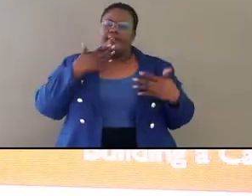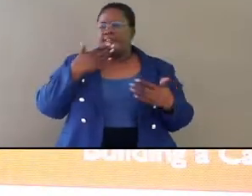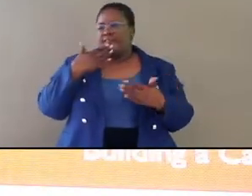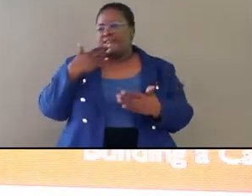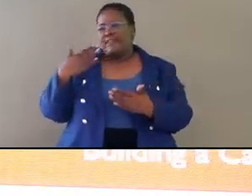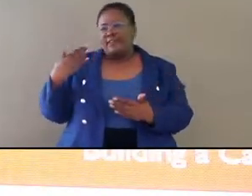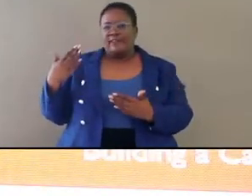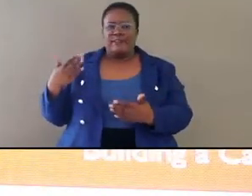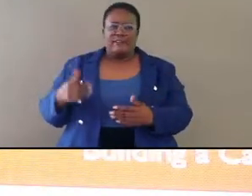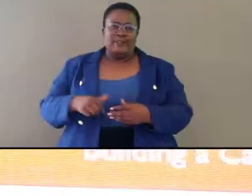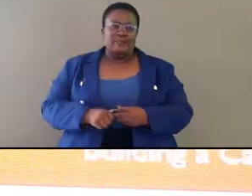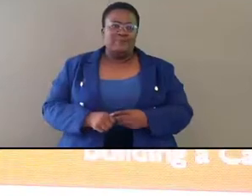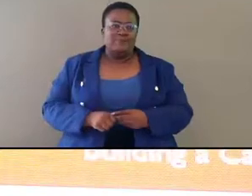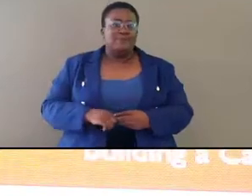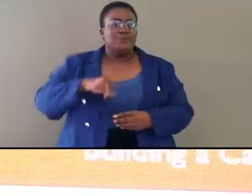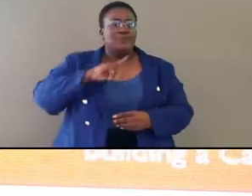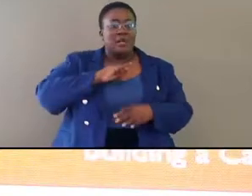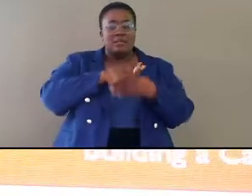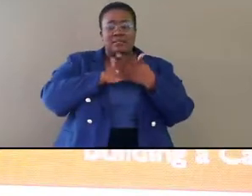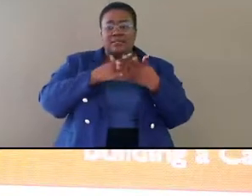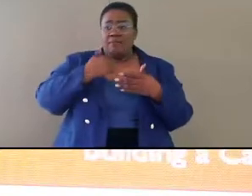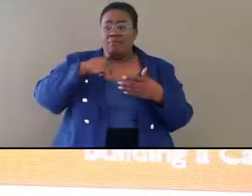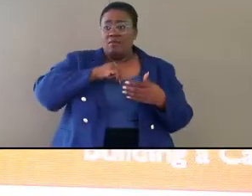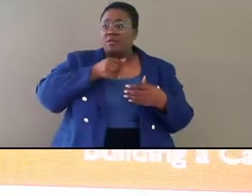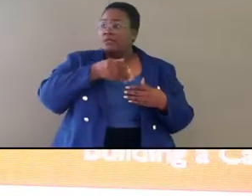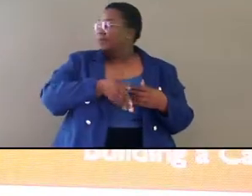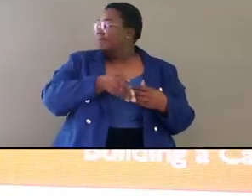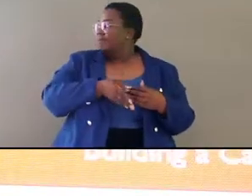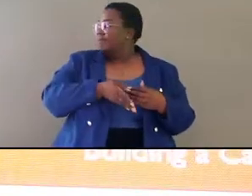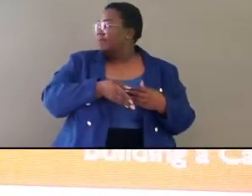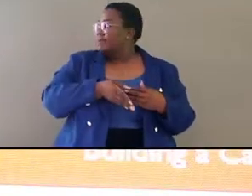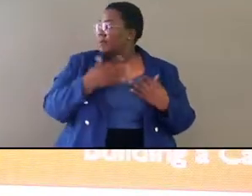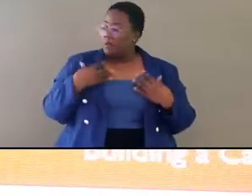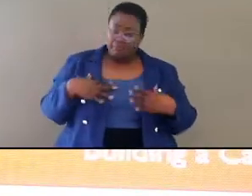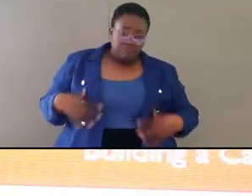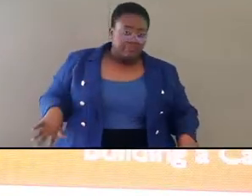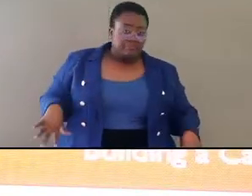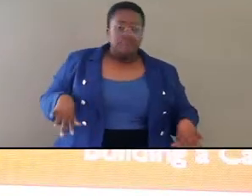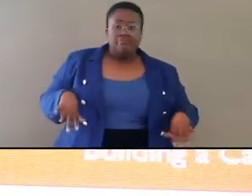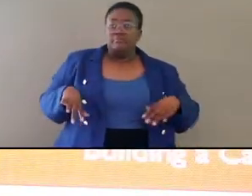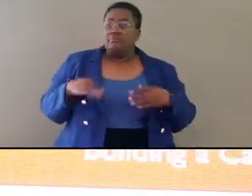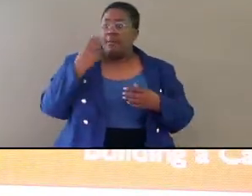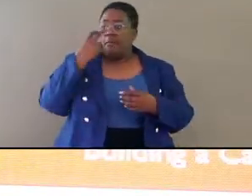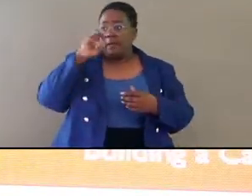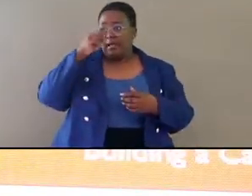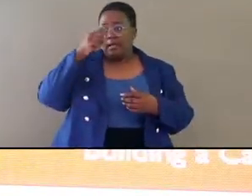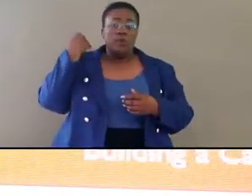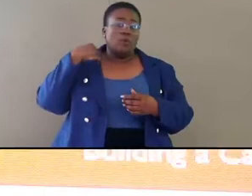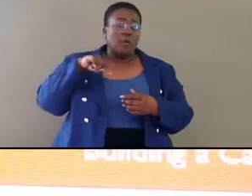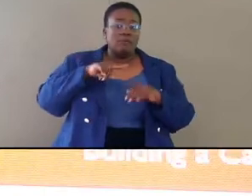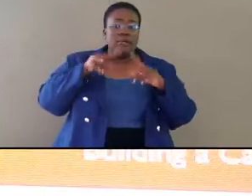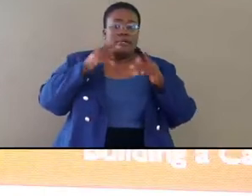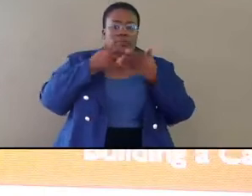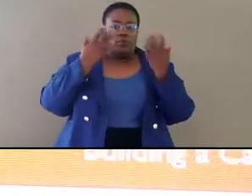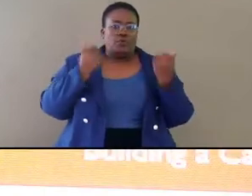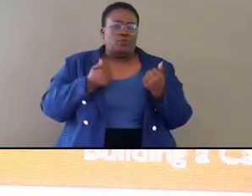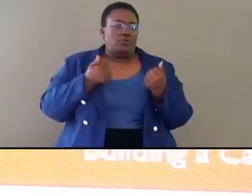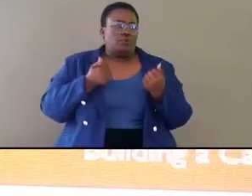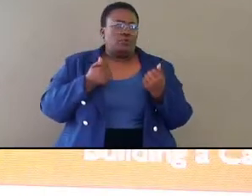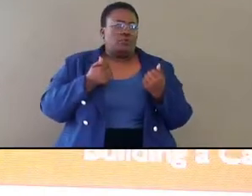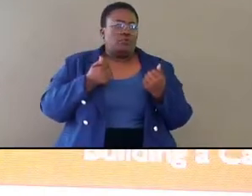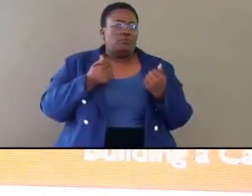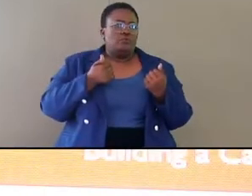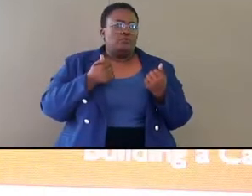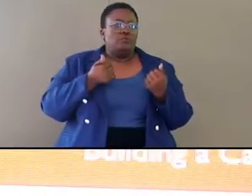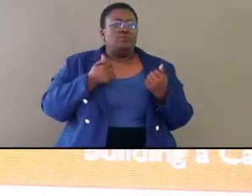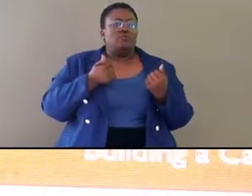thank you, thank you. Because some of us are here, you see, we are dressed in black and white, but we don't know what it takes, you know, for us to be where we are.